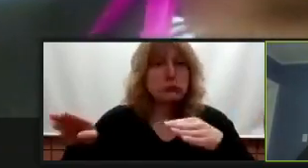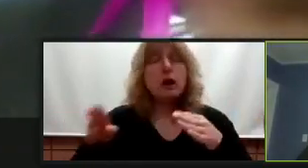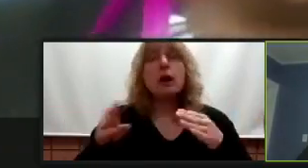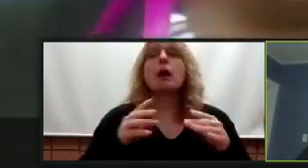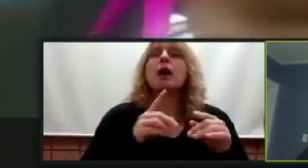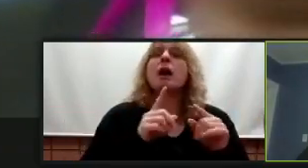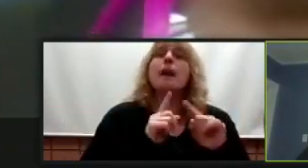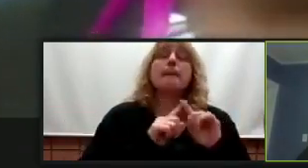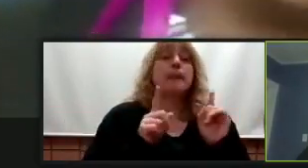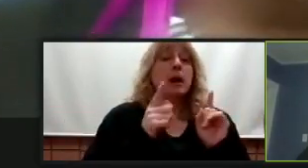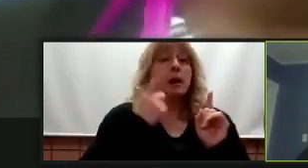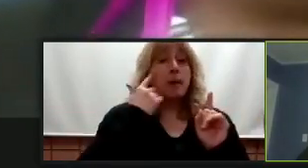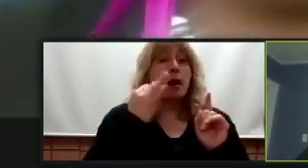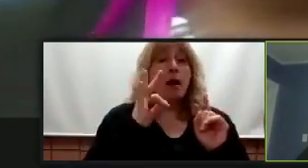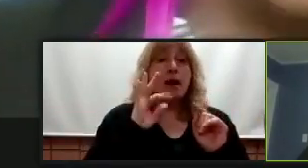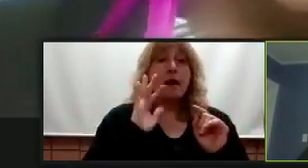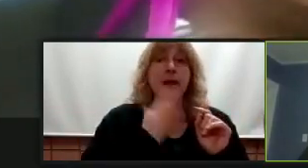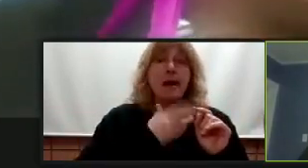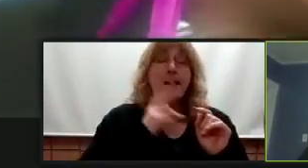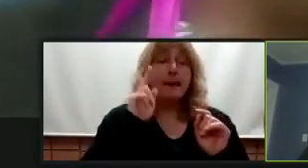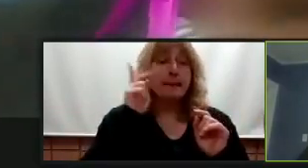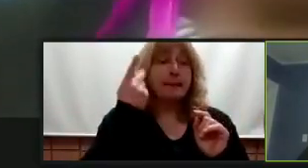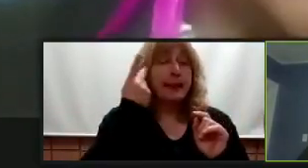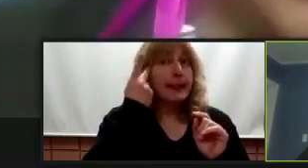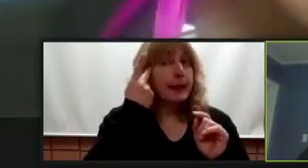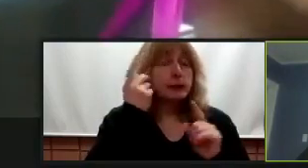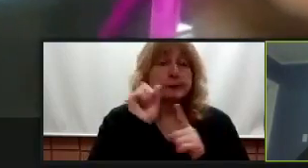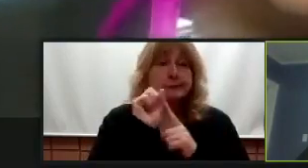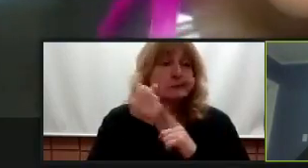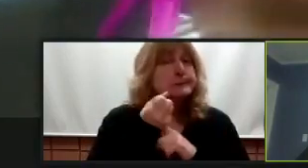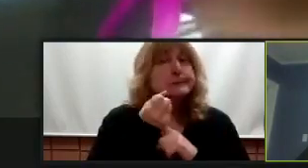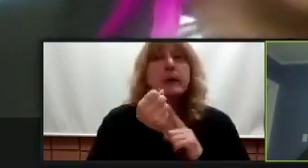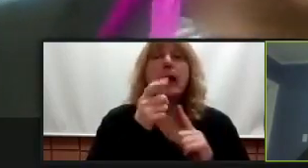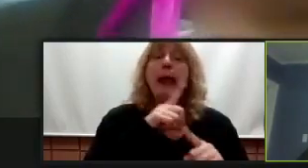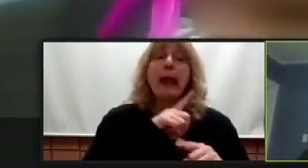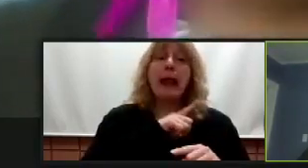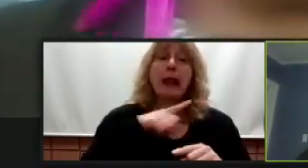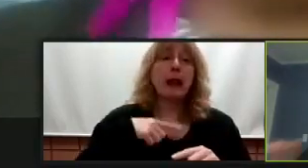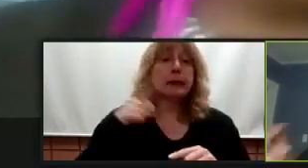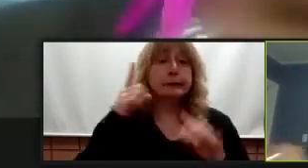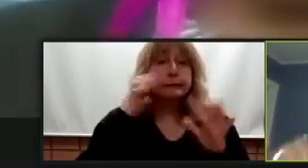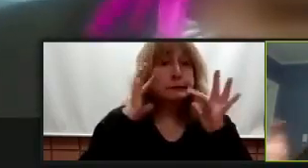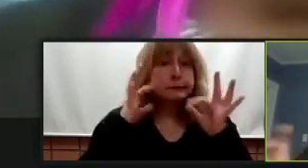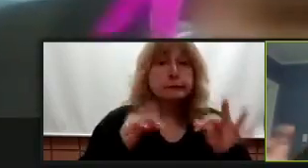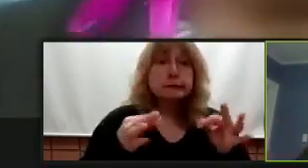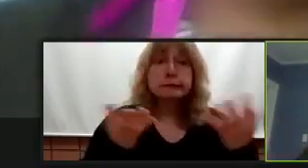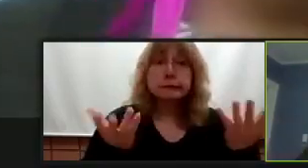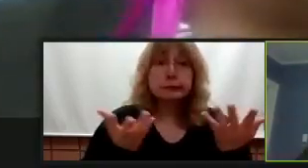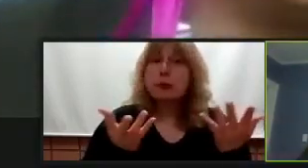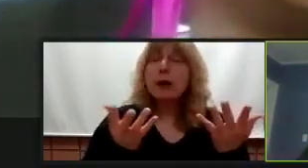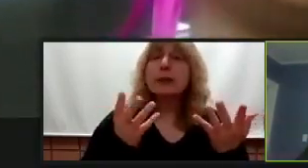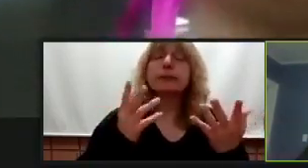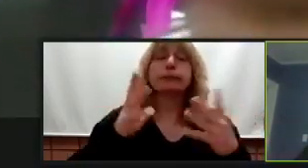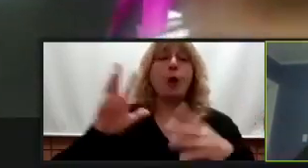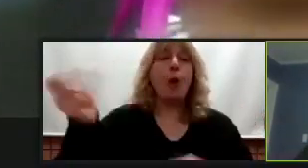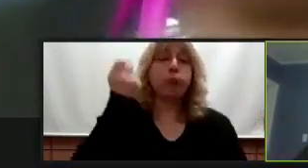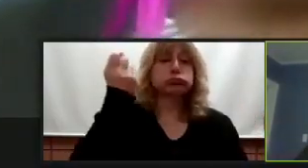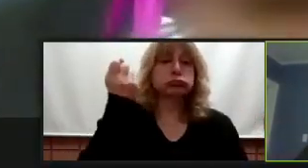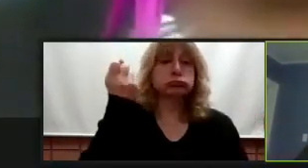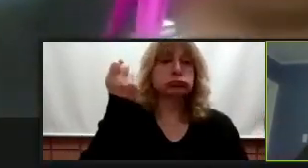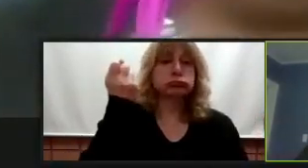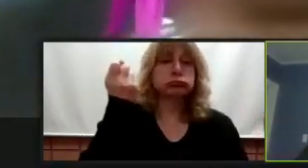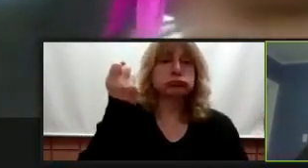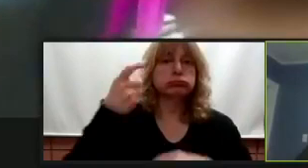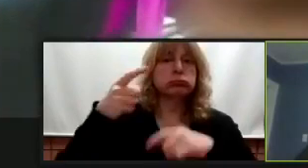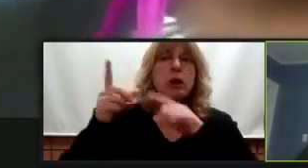our legislature decided to tie up those funds and tie them to other pieces of legislation, which makes